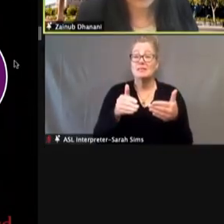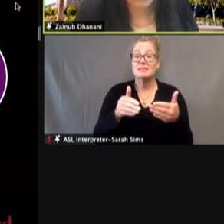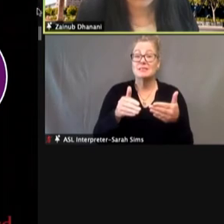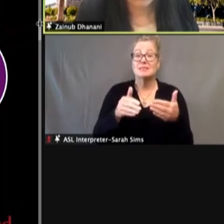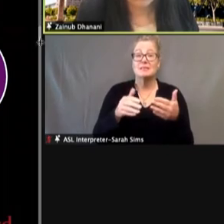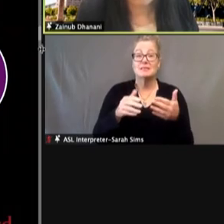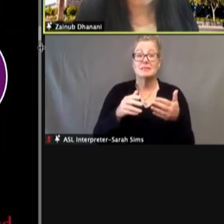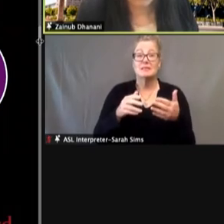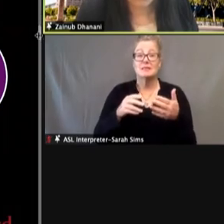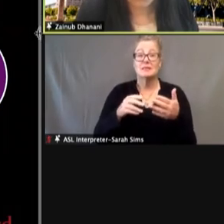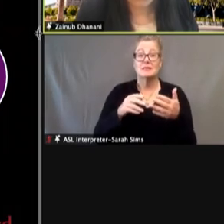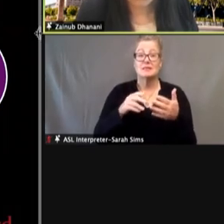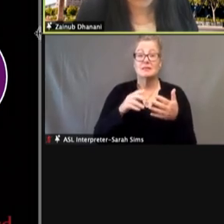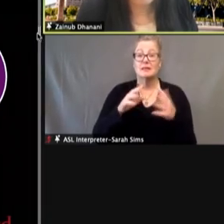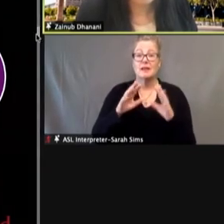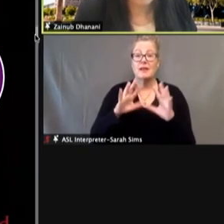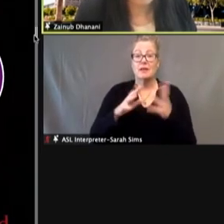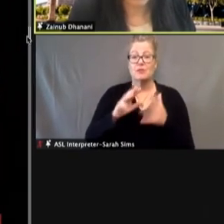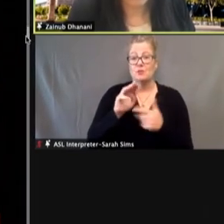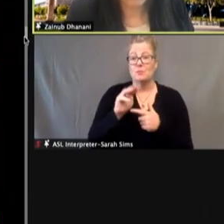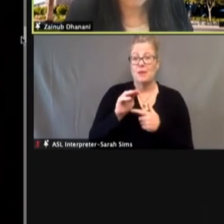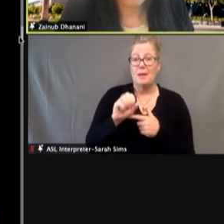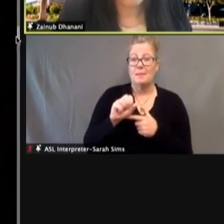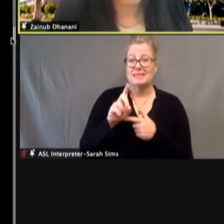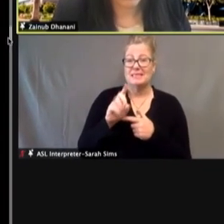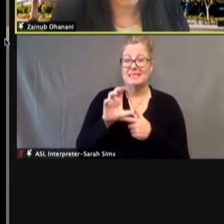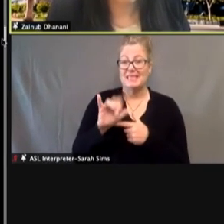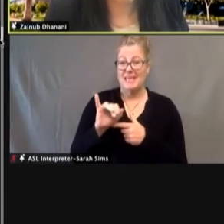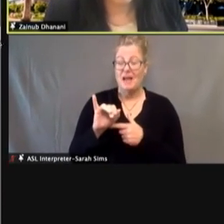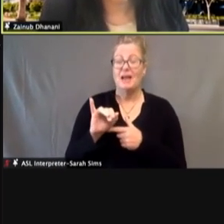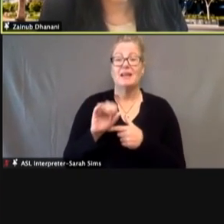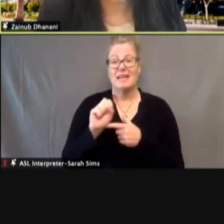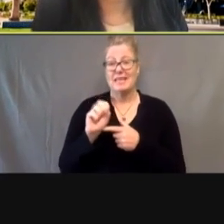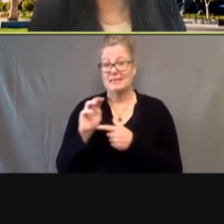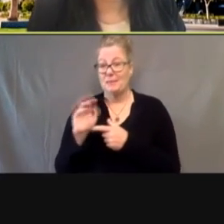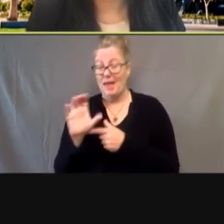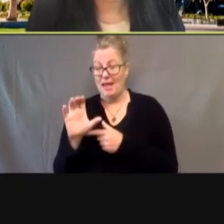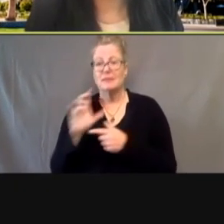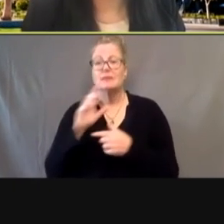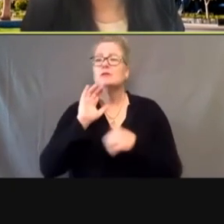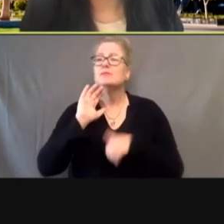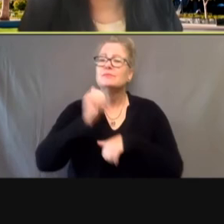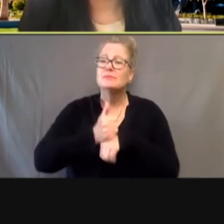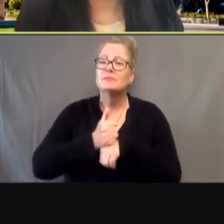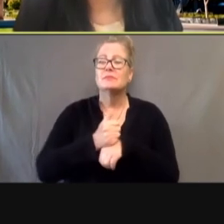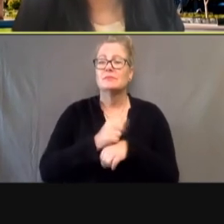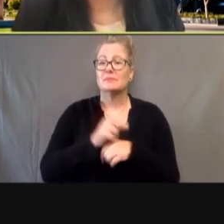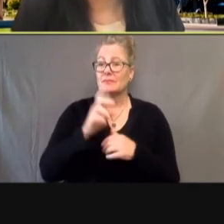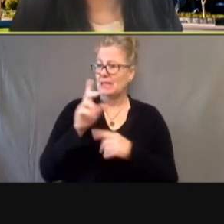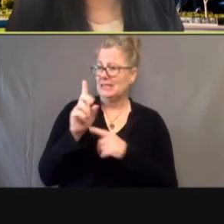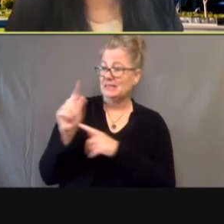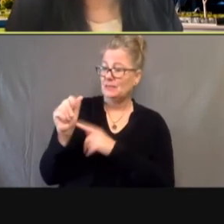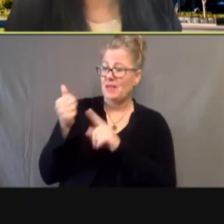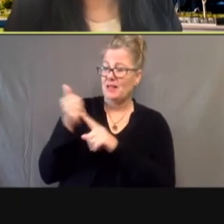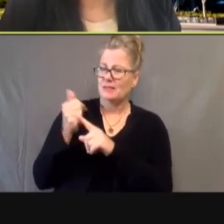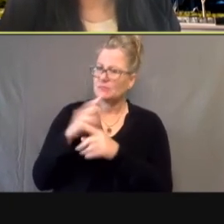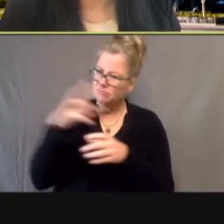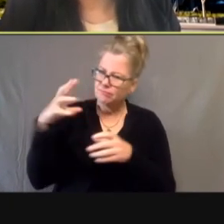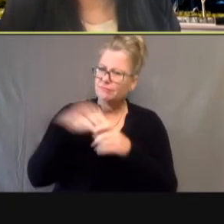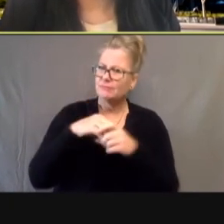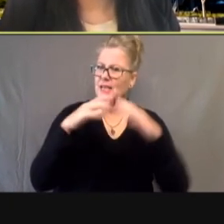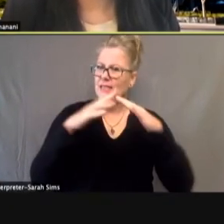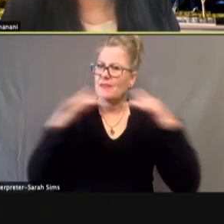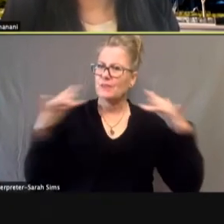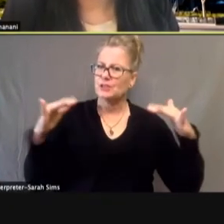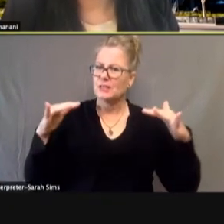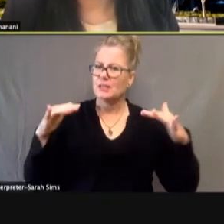MSDCI, was to start with a position of disability is a part of diversity. And we planted